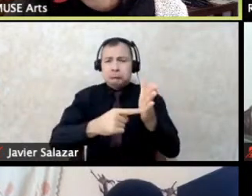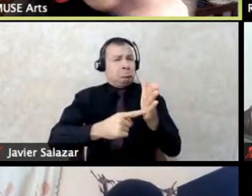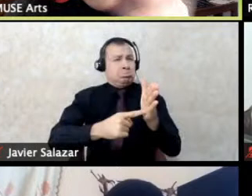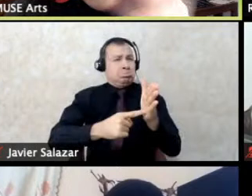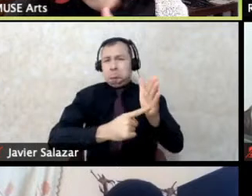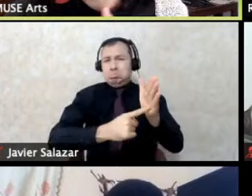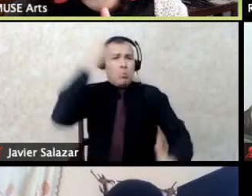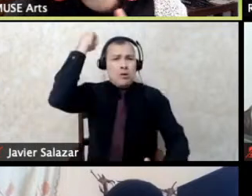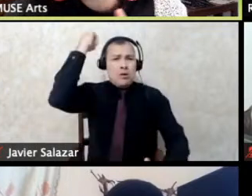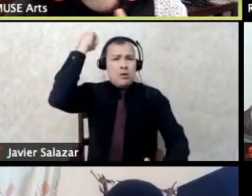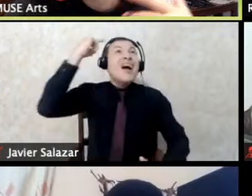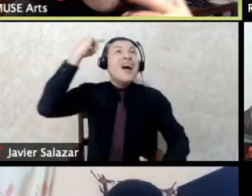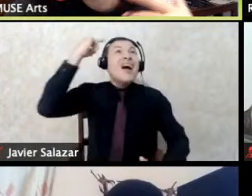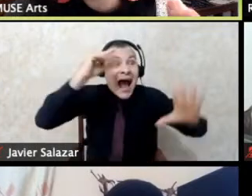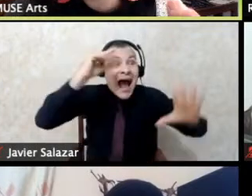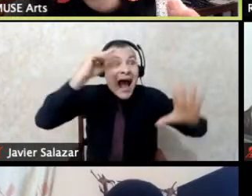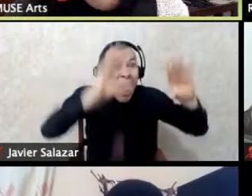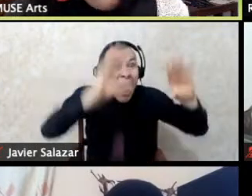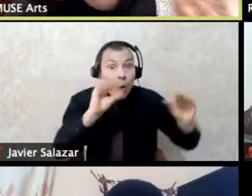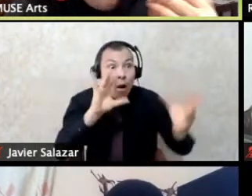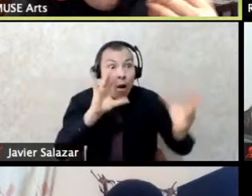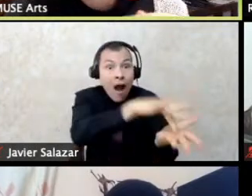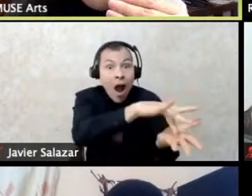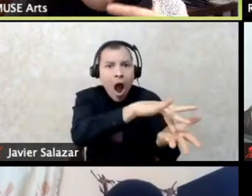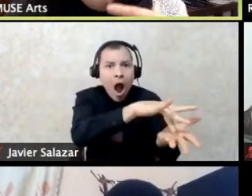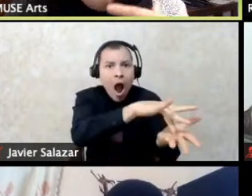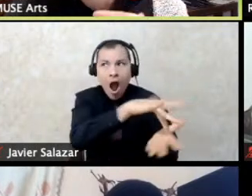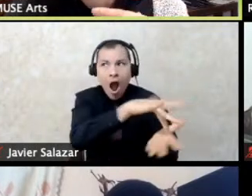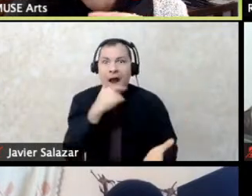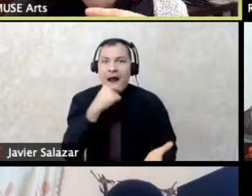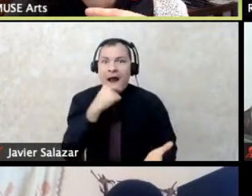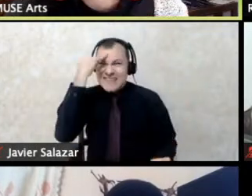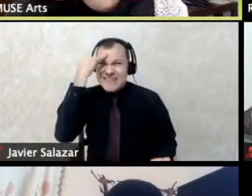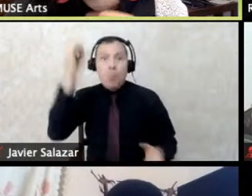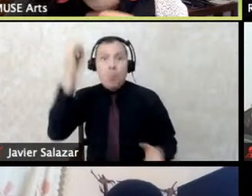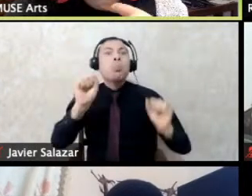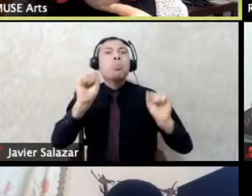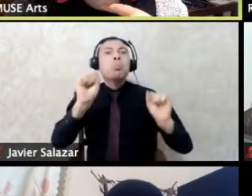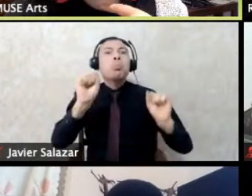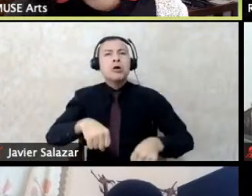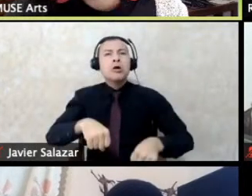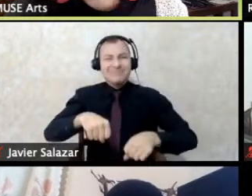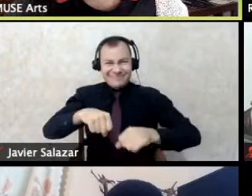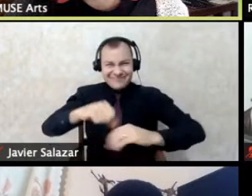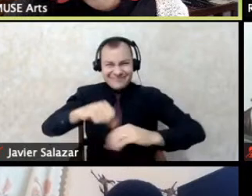o YouTube. Y entonces lo que hicimos pues fue básicamente irnos